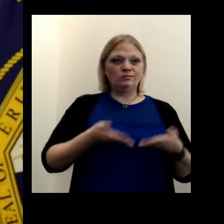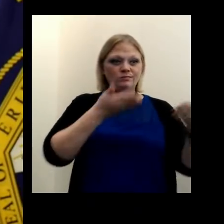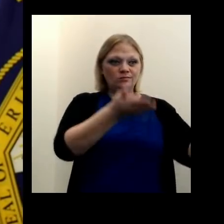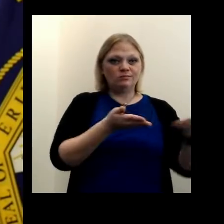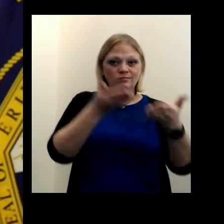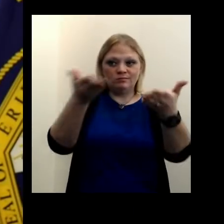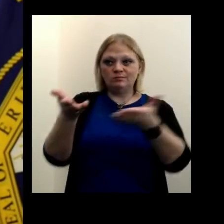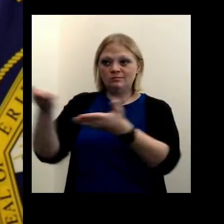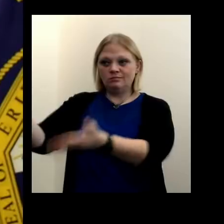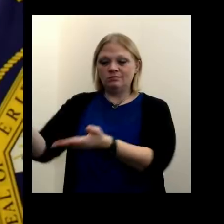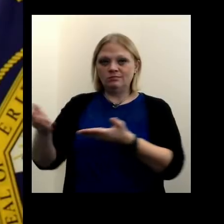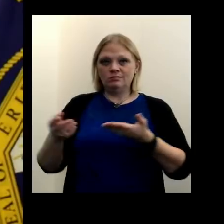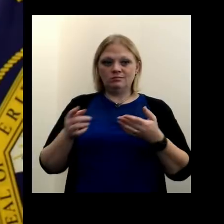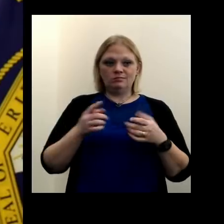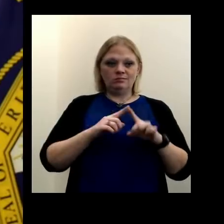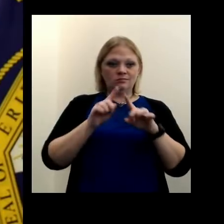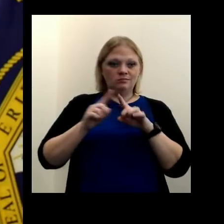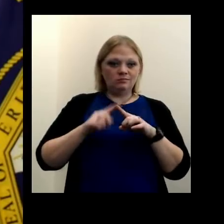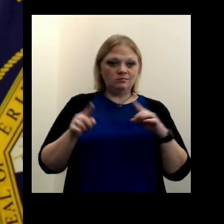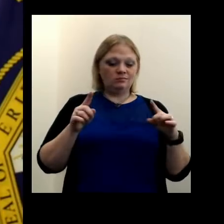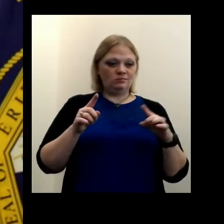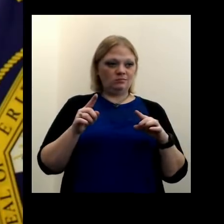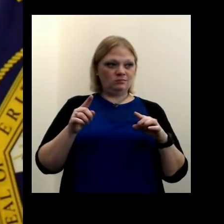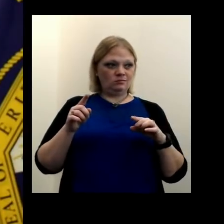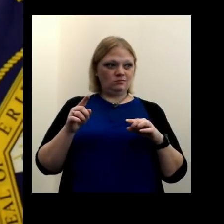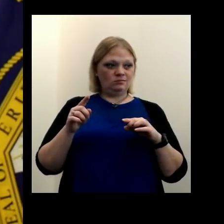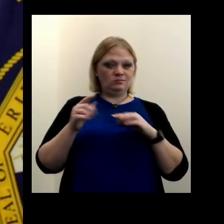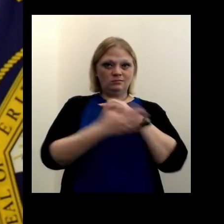various communities, whether it's the 3 permanent